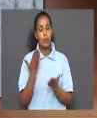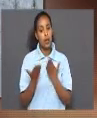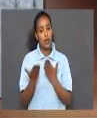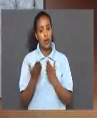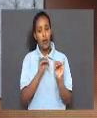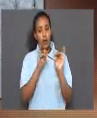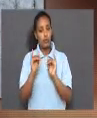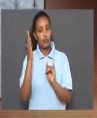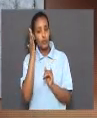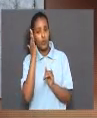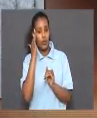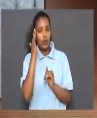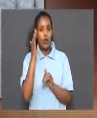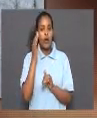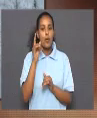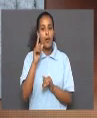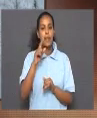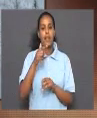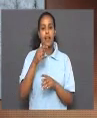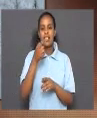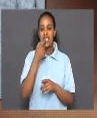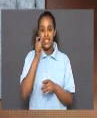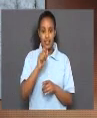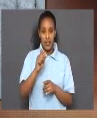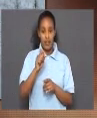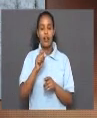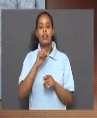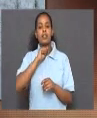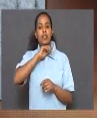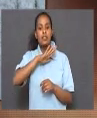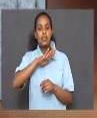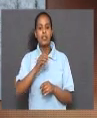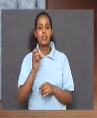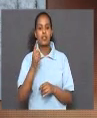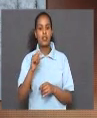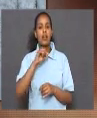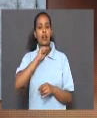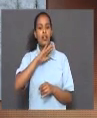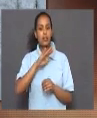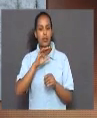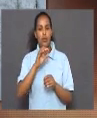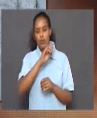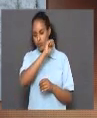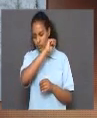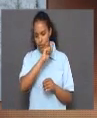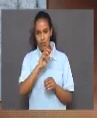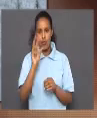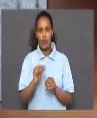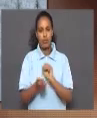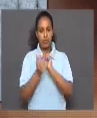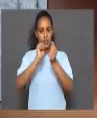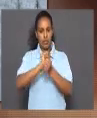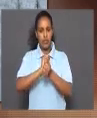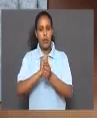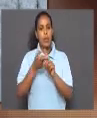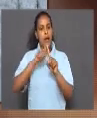may also have noticed that once a nail has rusted, the rust will not change back into